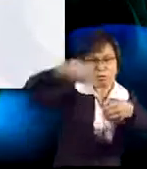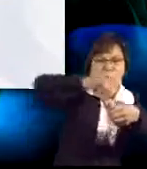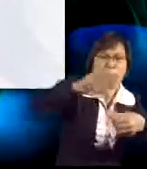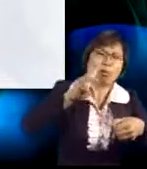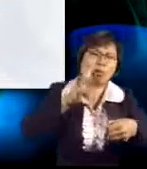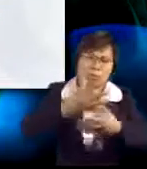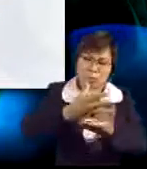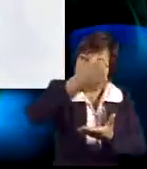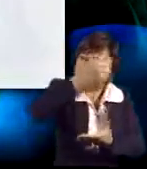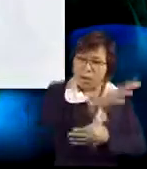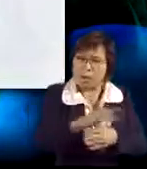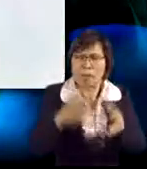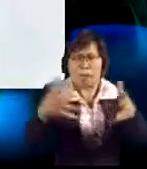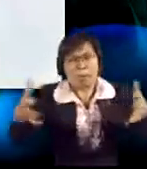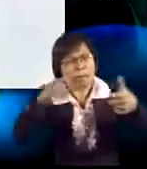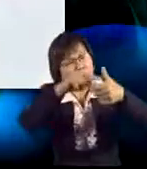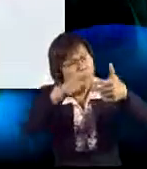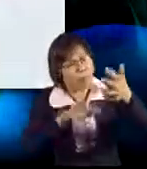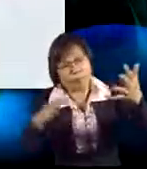water bottle and many more.